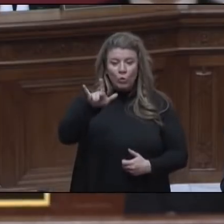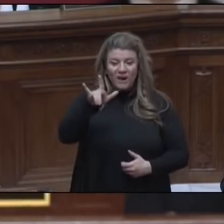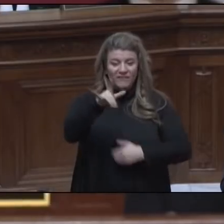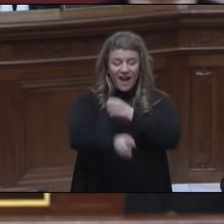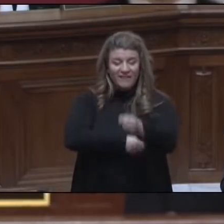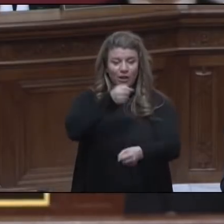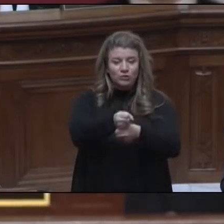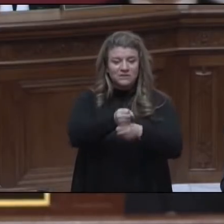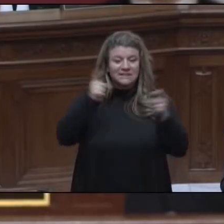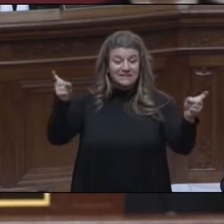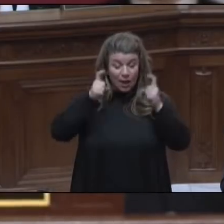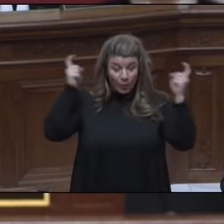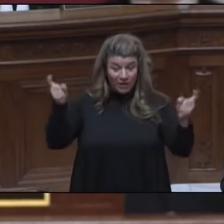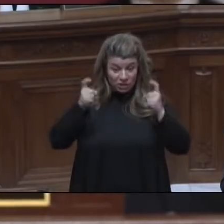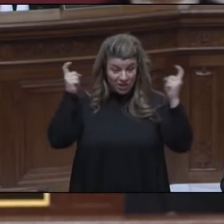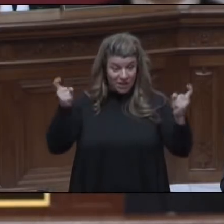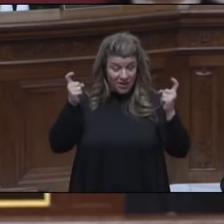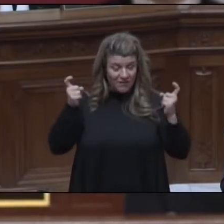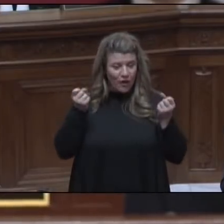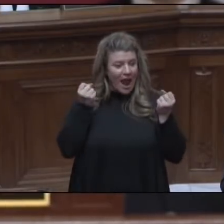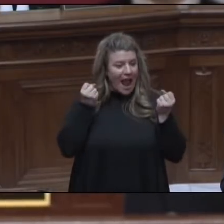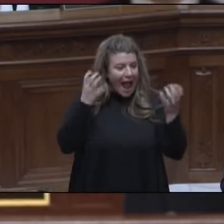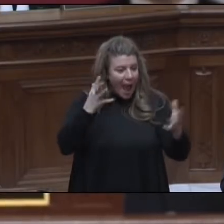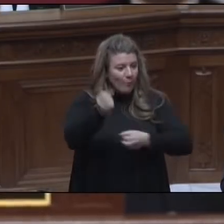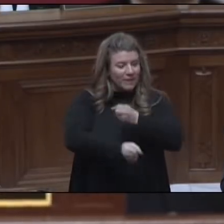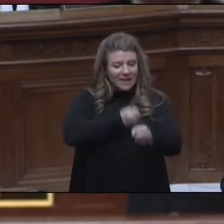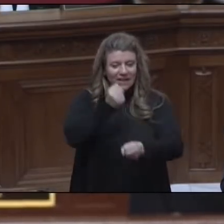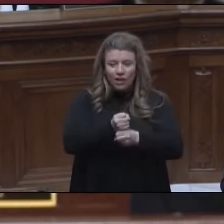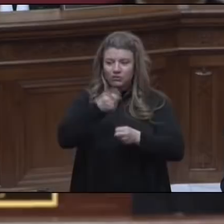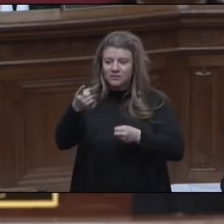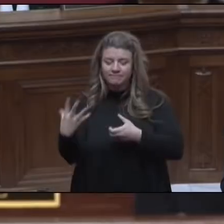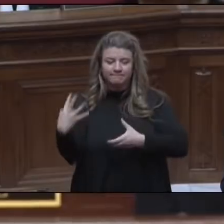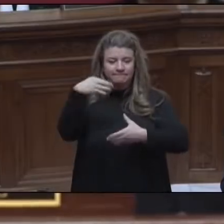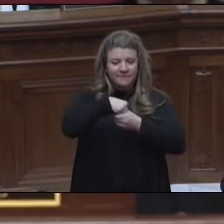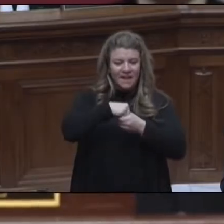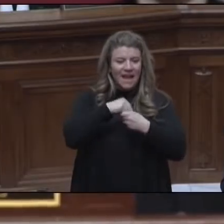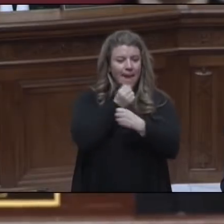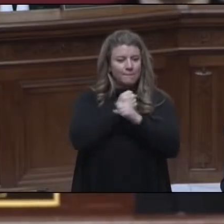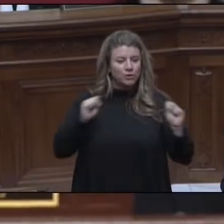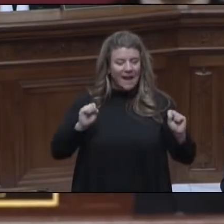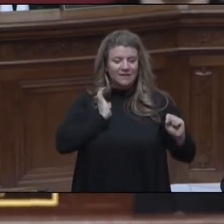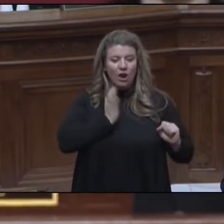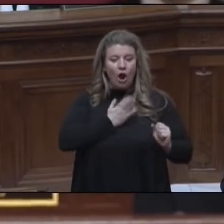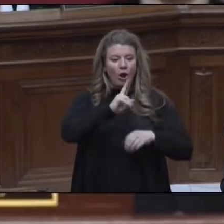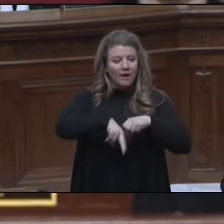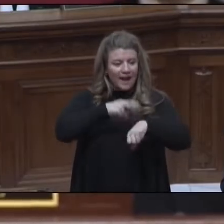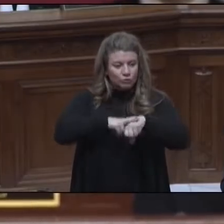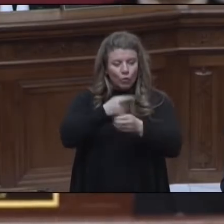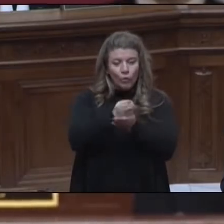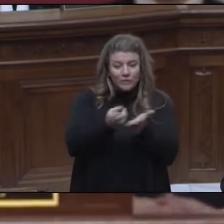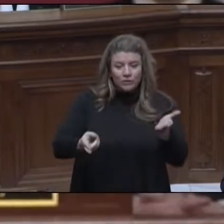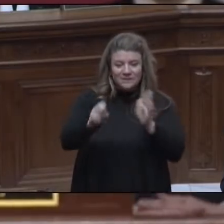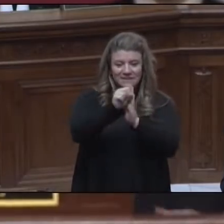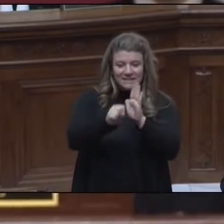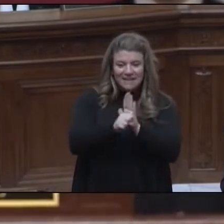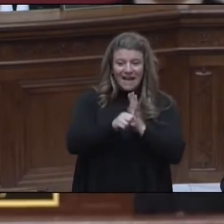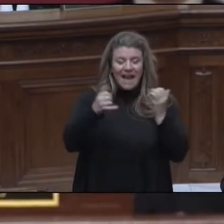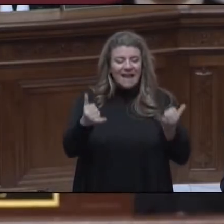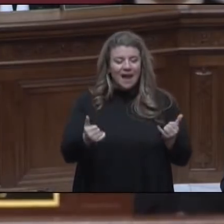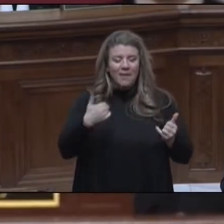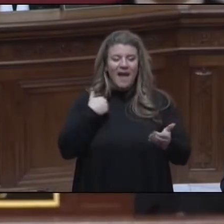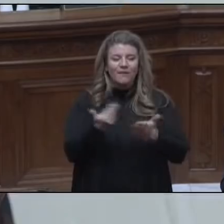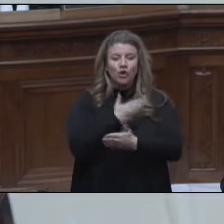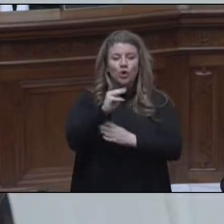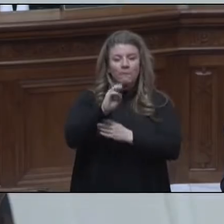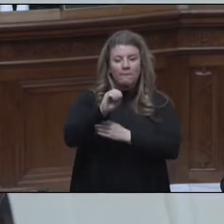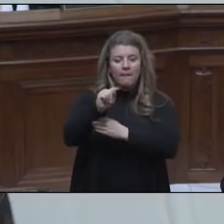125-year celebration for how many years they've been with us and protected our natural resources in this state, and now they've got a new motto.